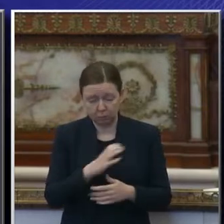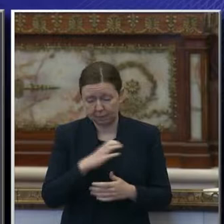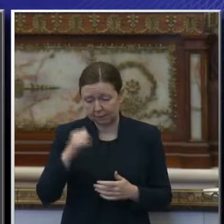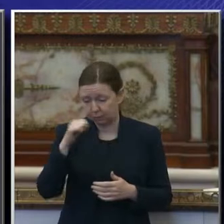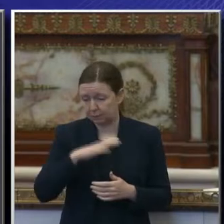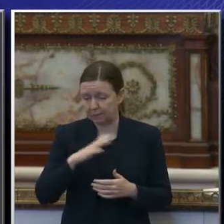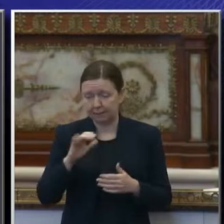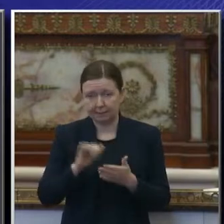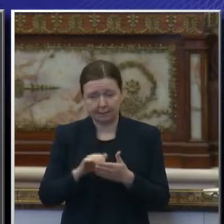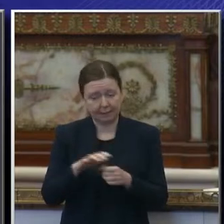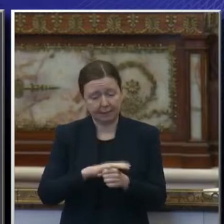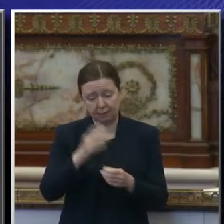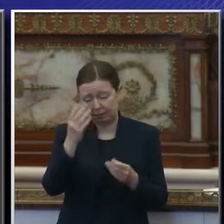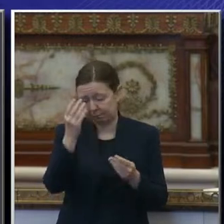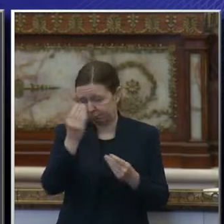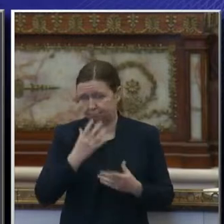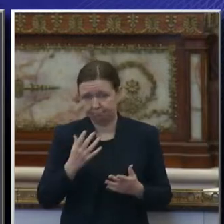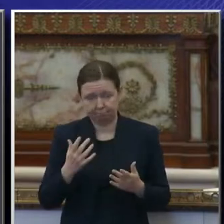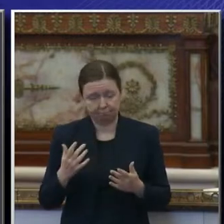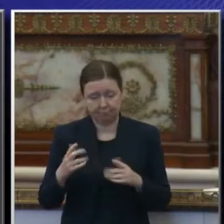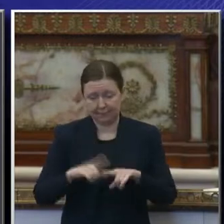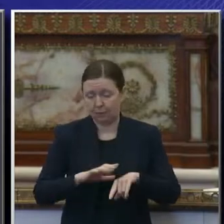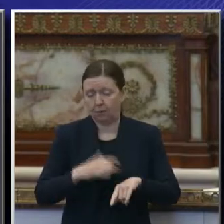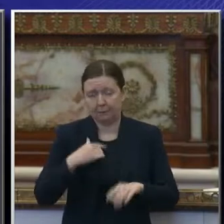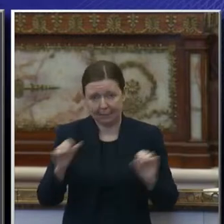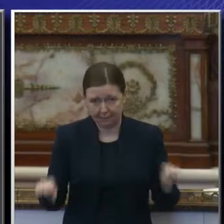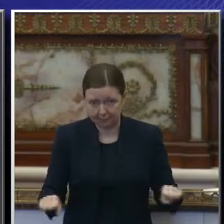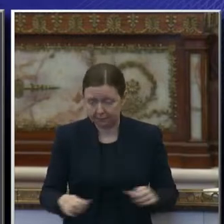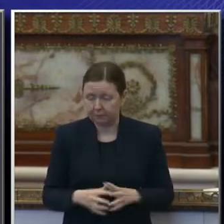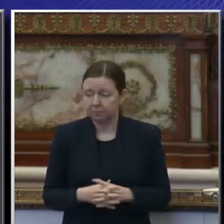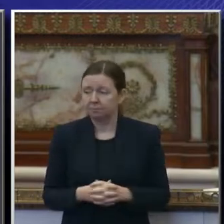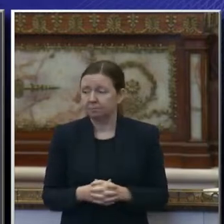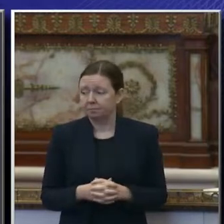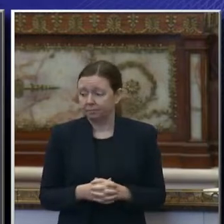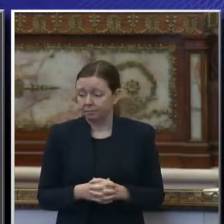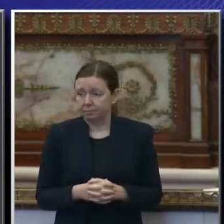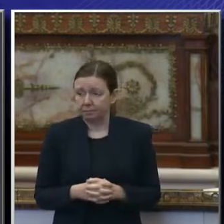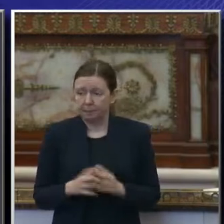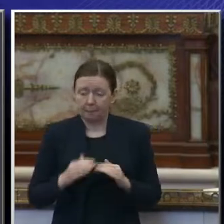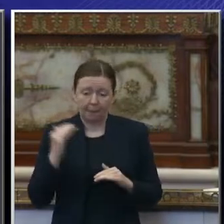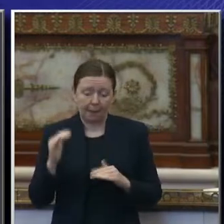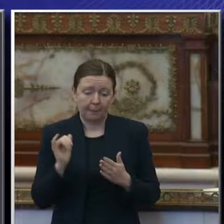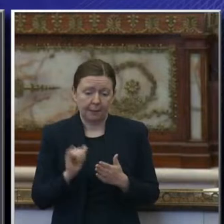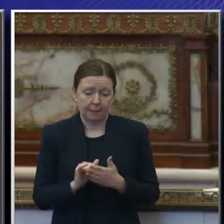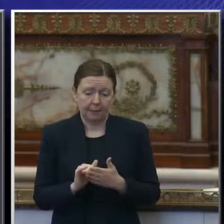in that area, please feel free to count on me. And beyond that,